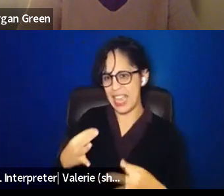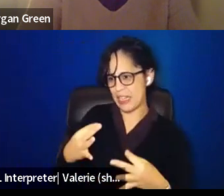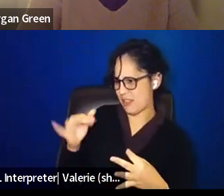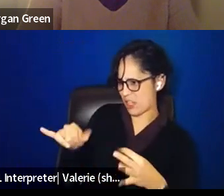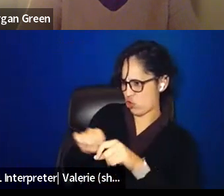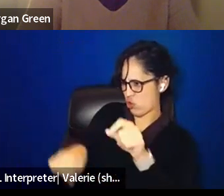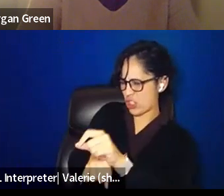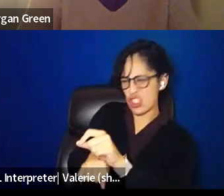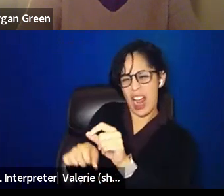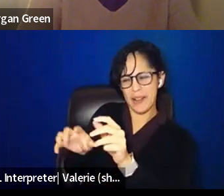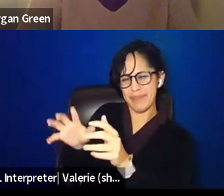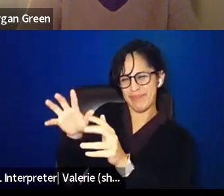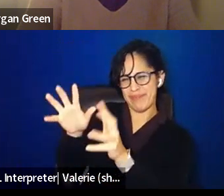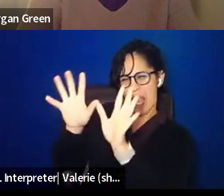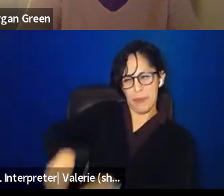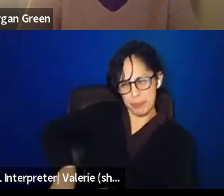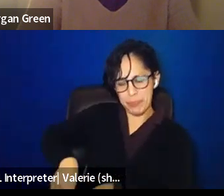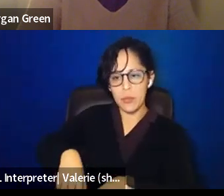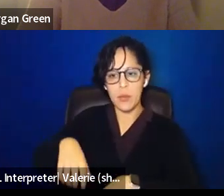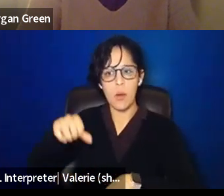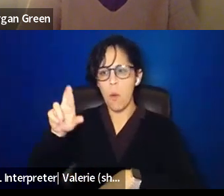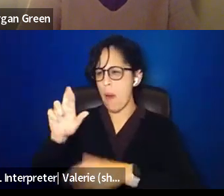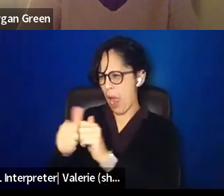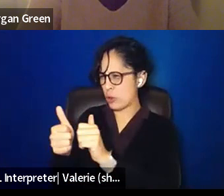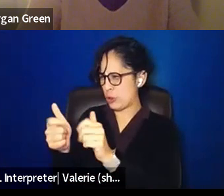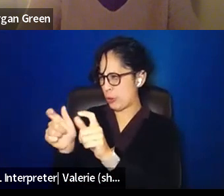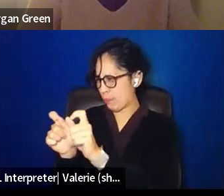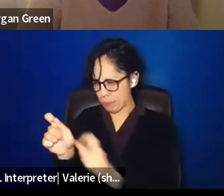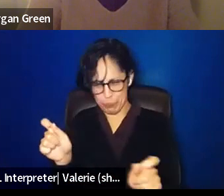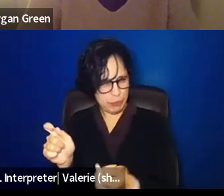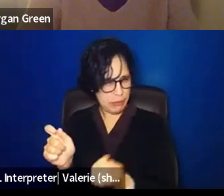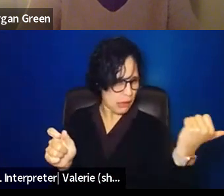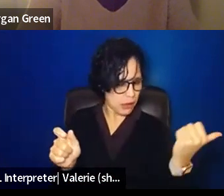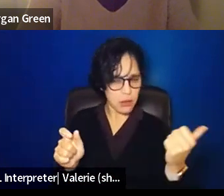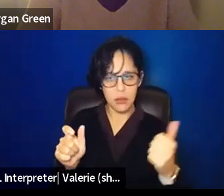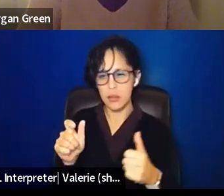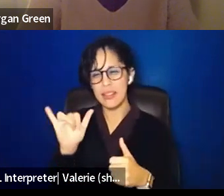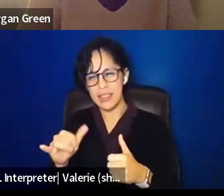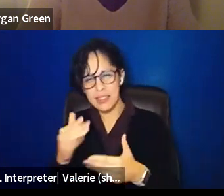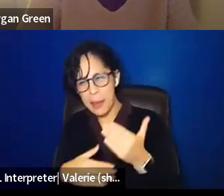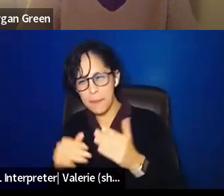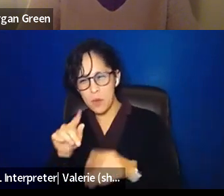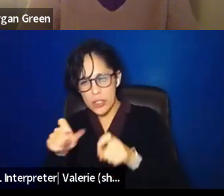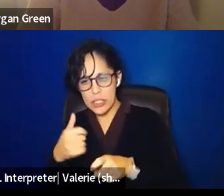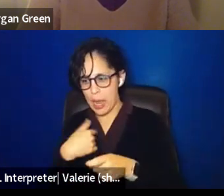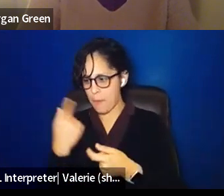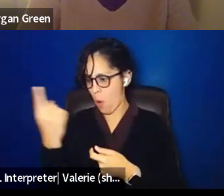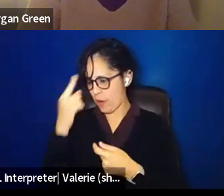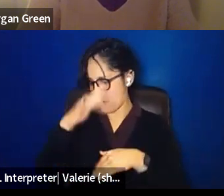those structures? Those are sort of leadership questions that are like very active for me all the time.